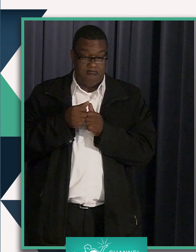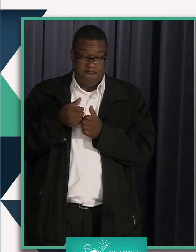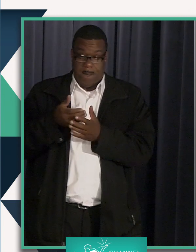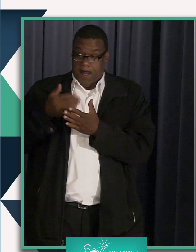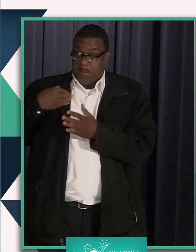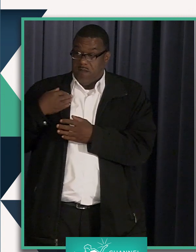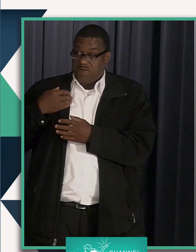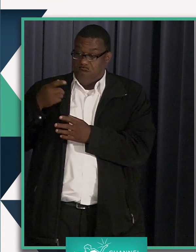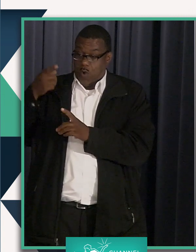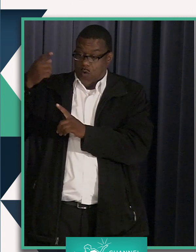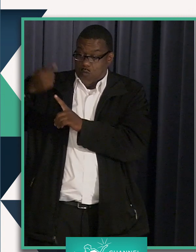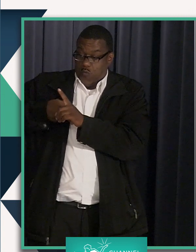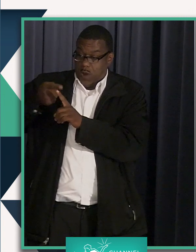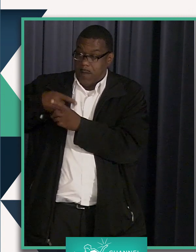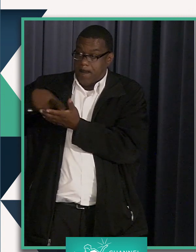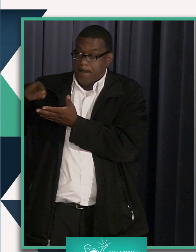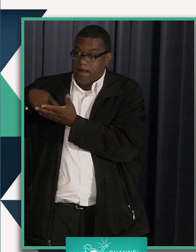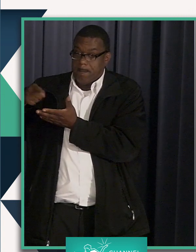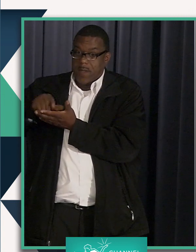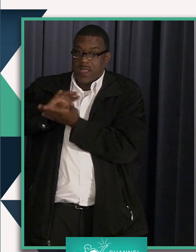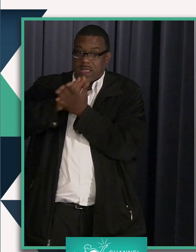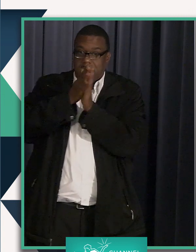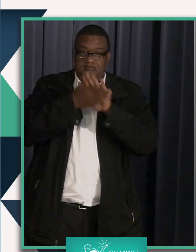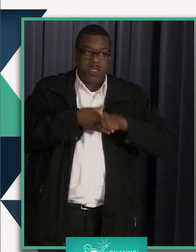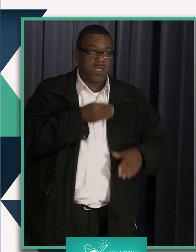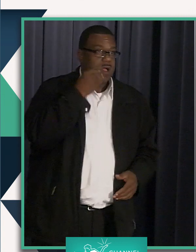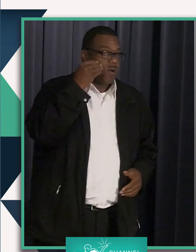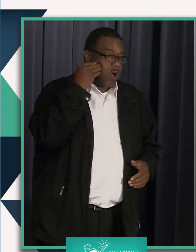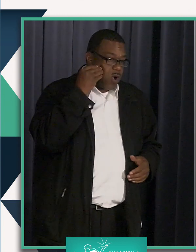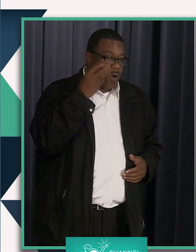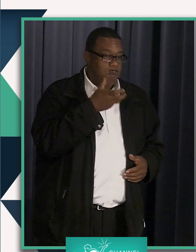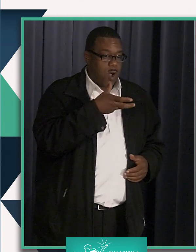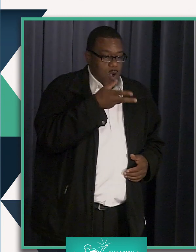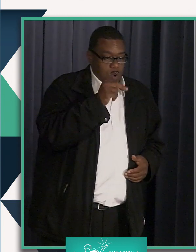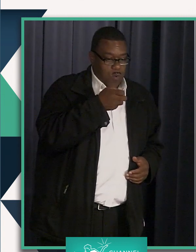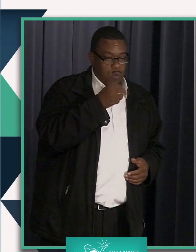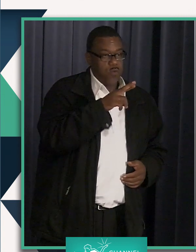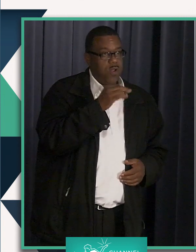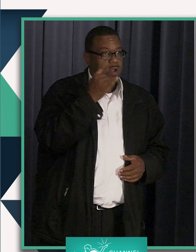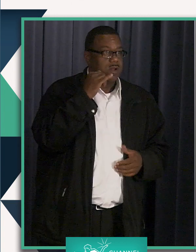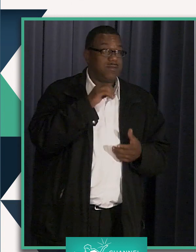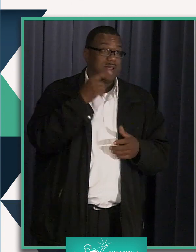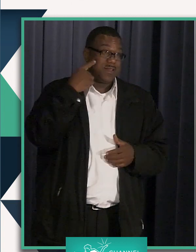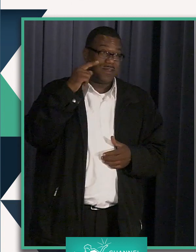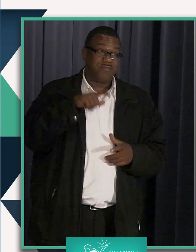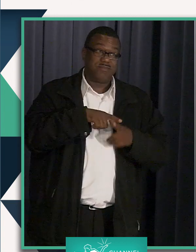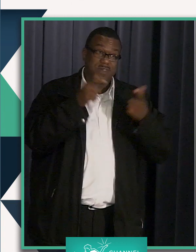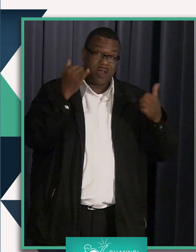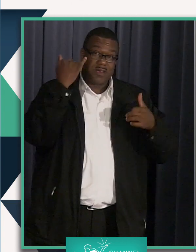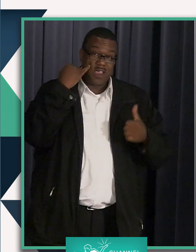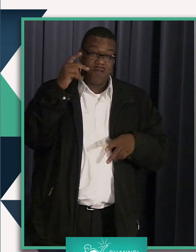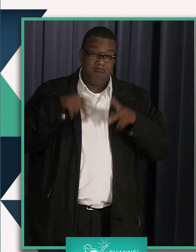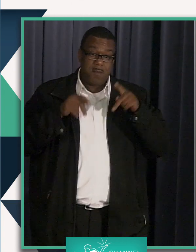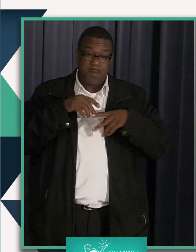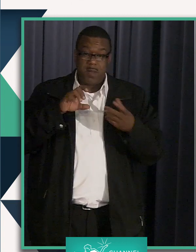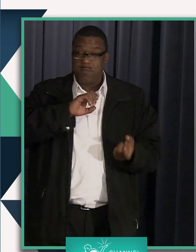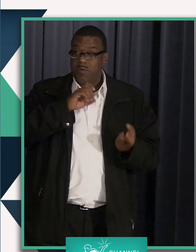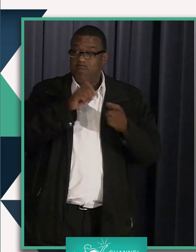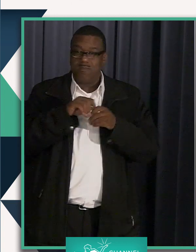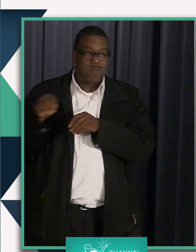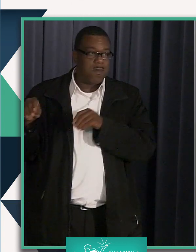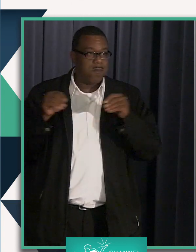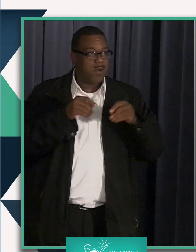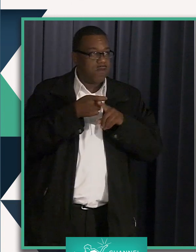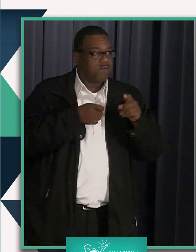into the possibility of a homeowner, which I think would be huge if we're moving people off of poverty? Boy, that is such a